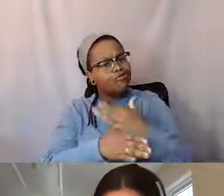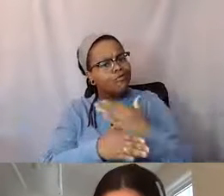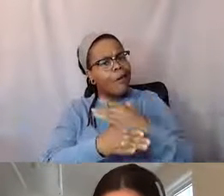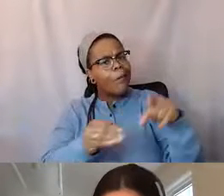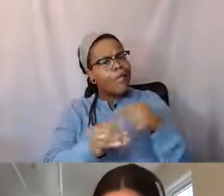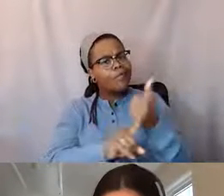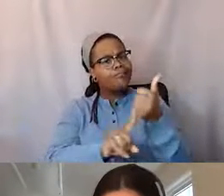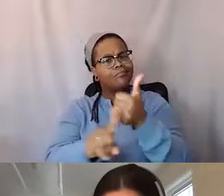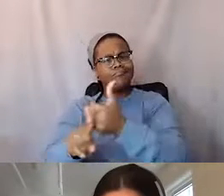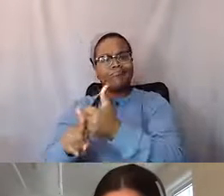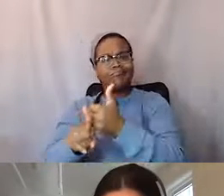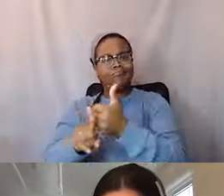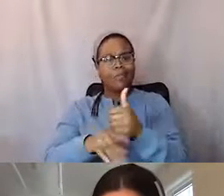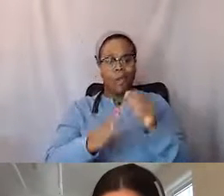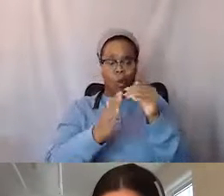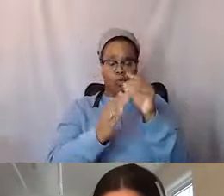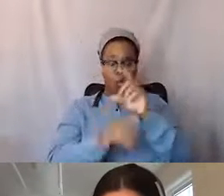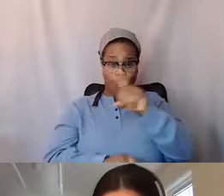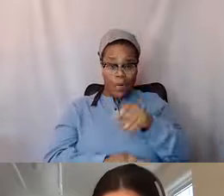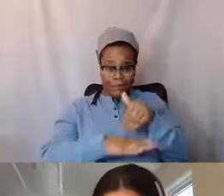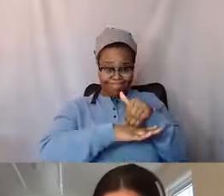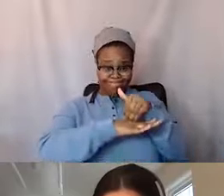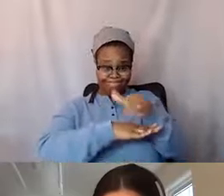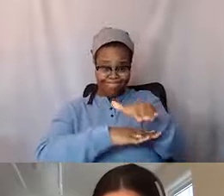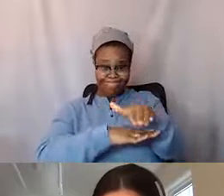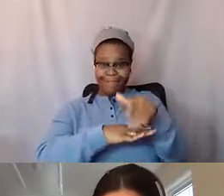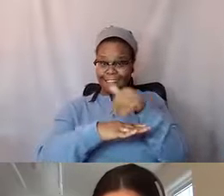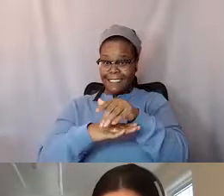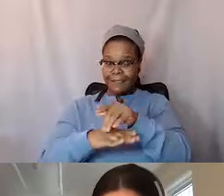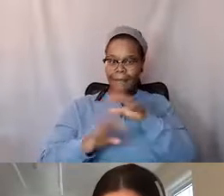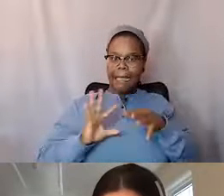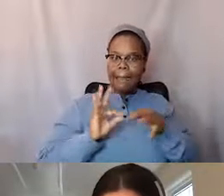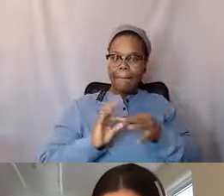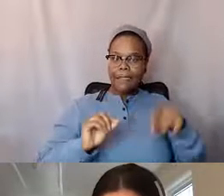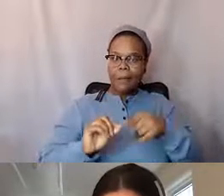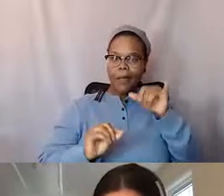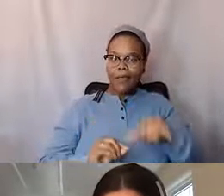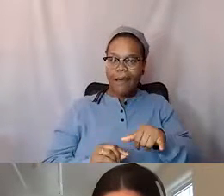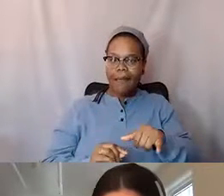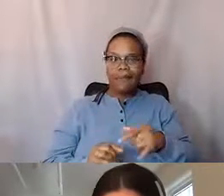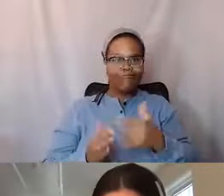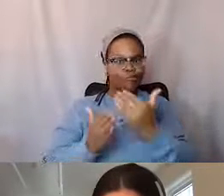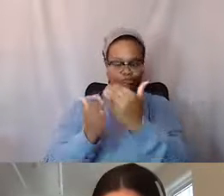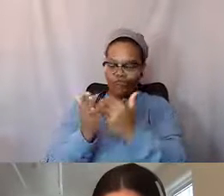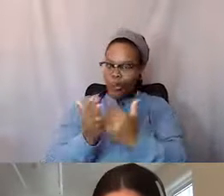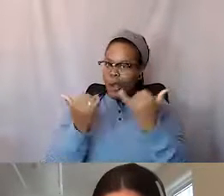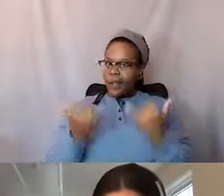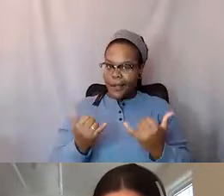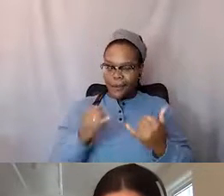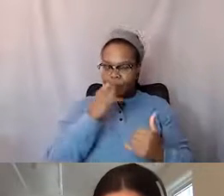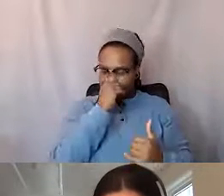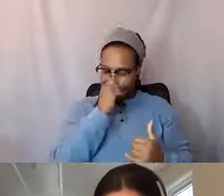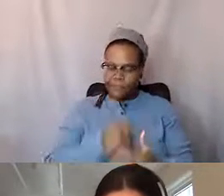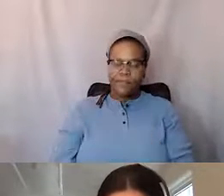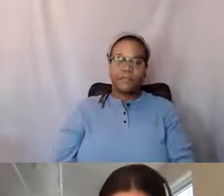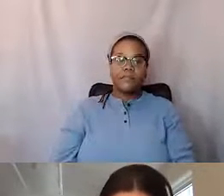I've sent them some questions in advance for them to make comments about, and I'll state those questions for you all.